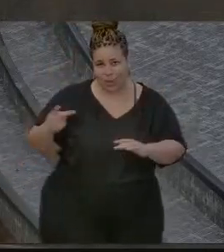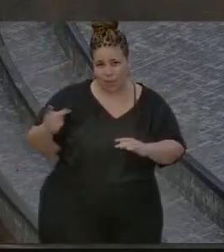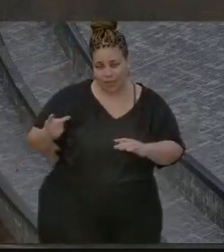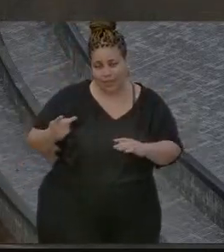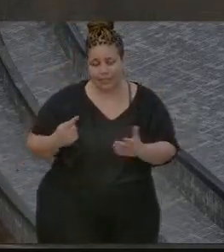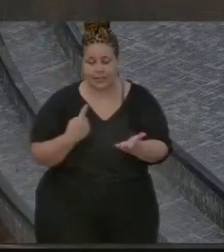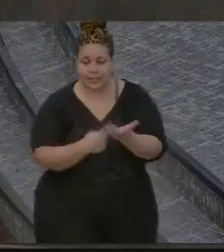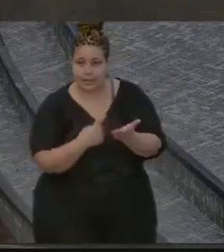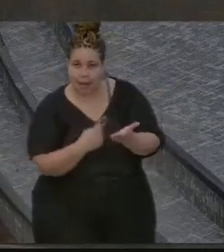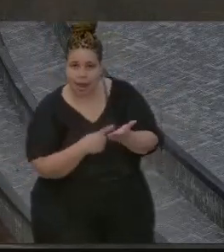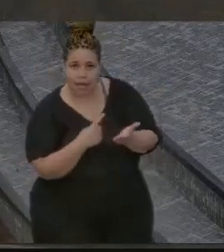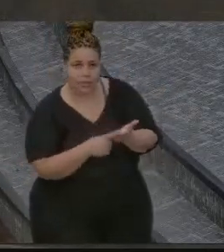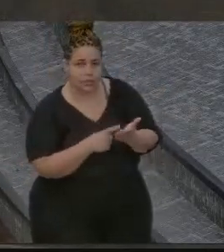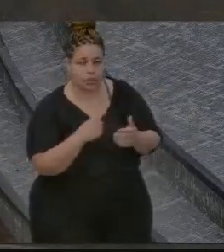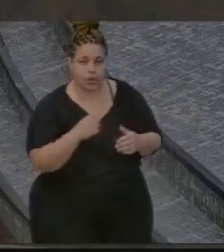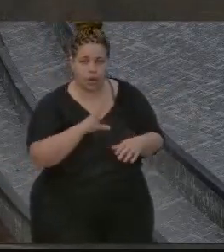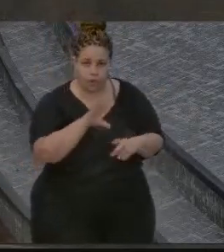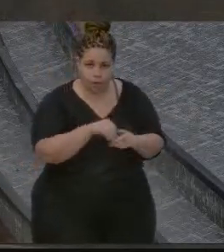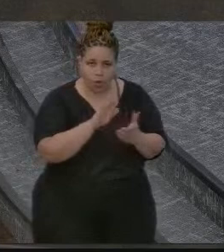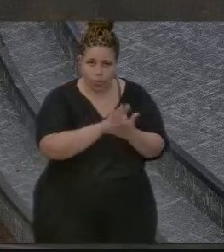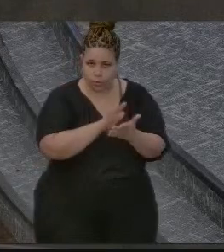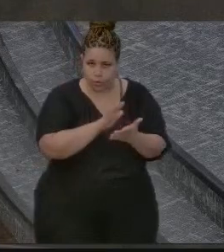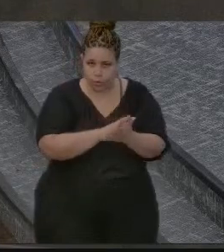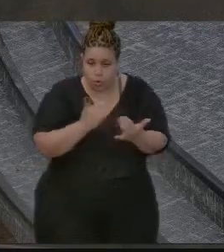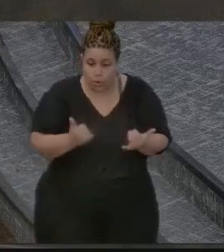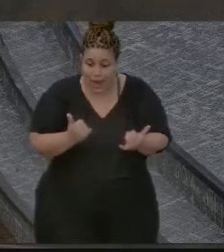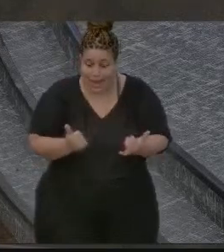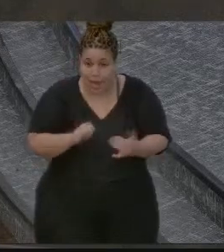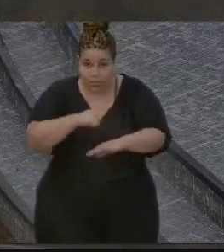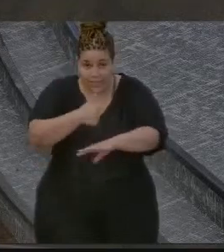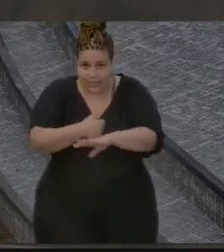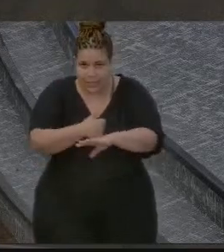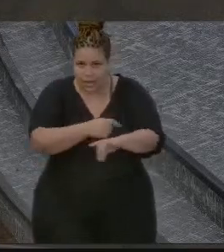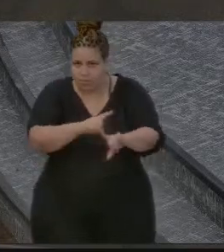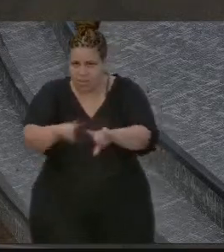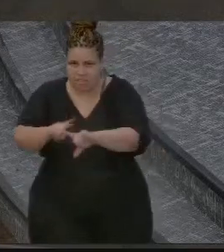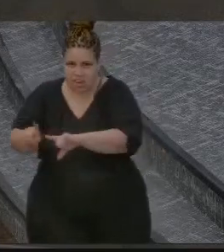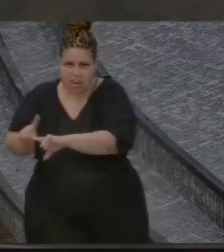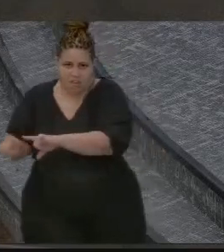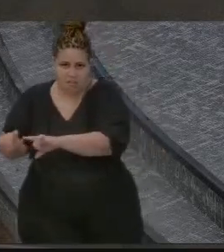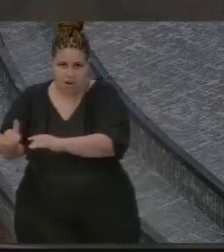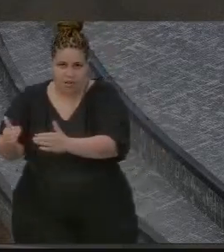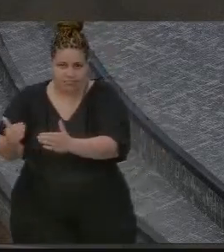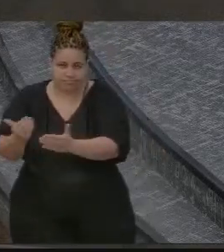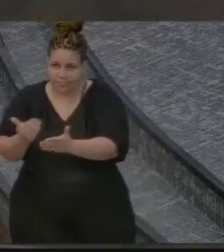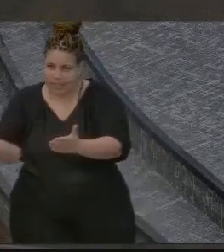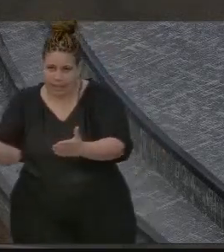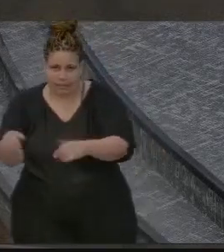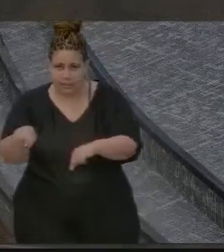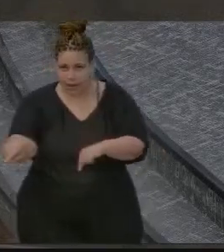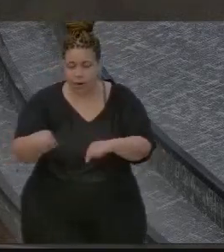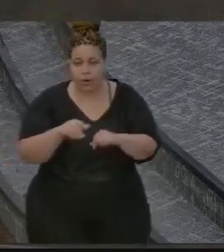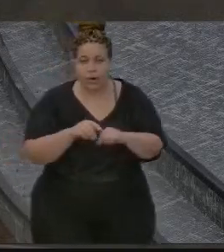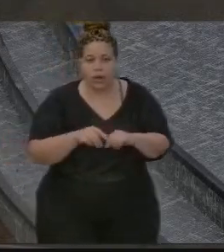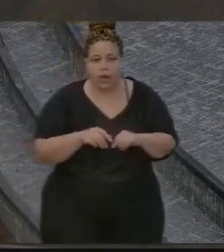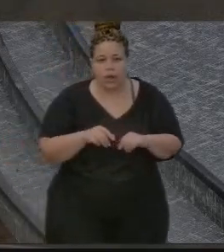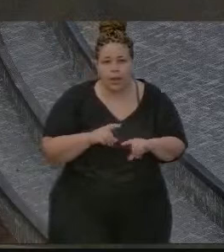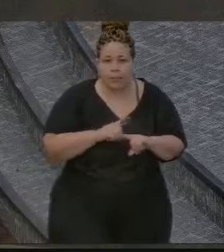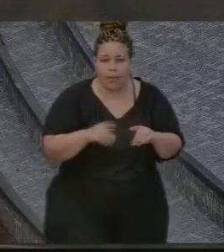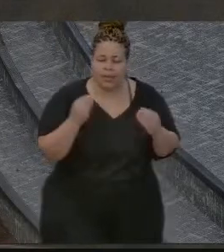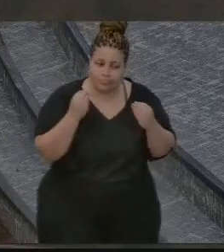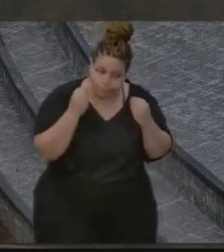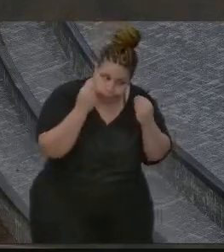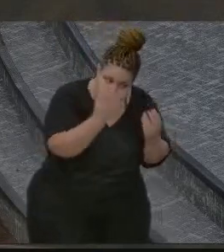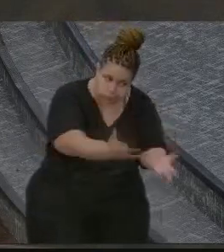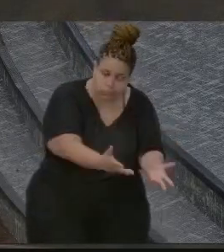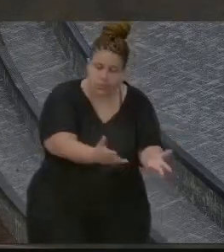some operational actions taking place. But I wanted to put it on you all's radar to see if you would consider it